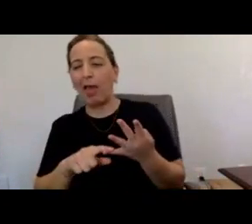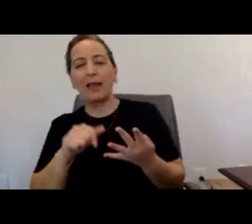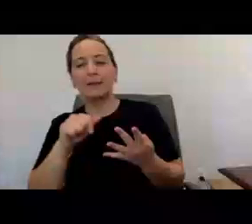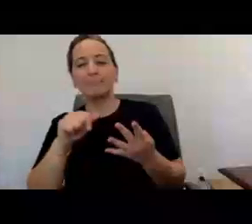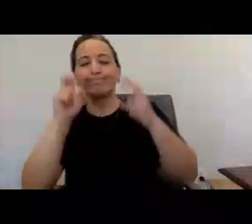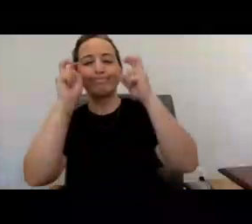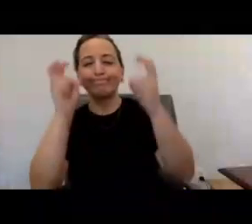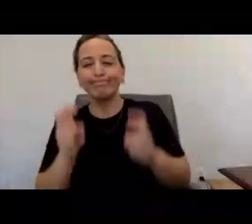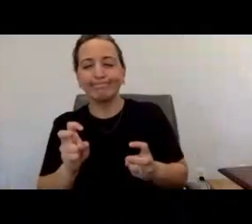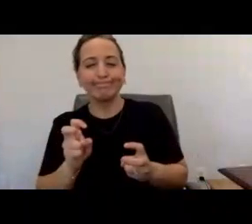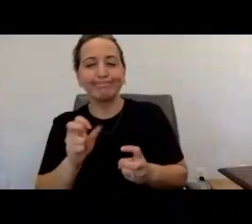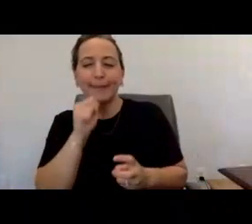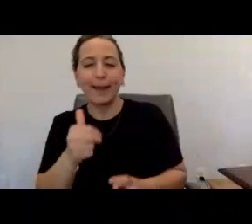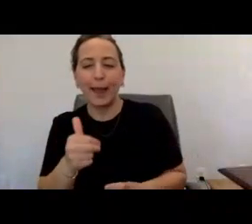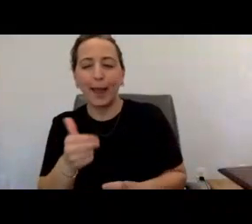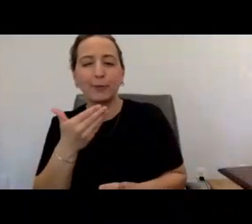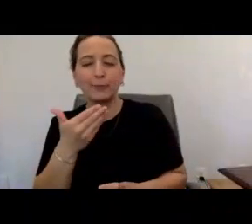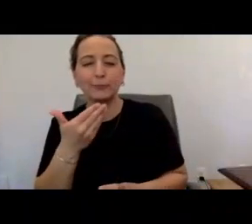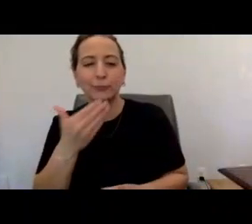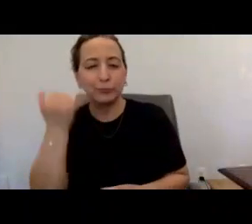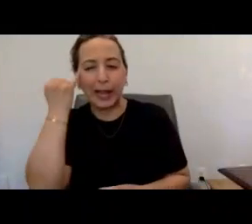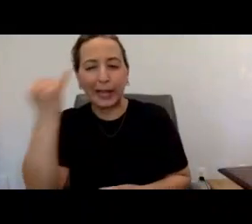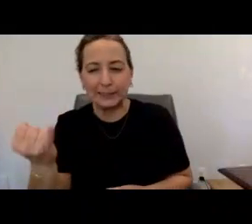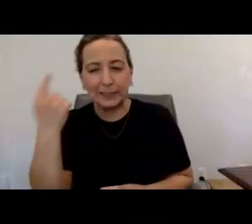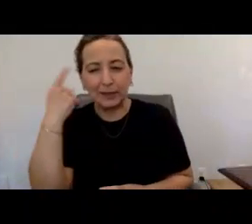words and phrases as we're advertising our housing?